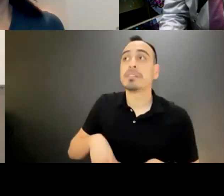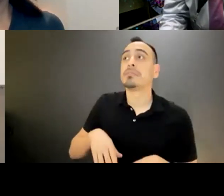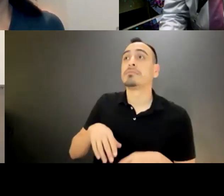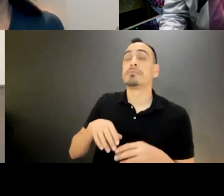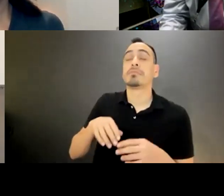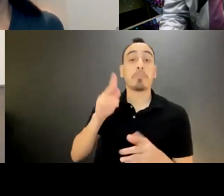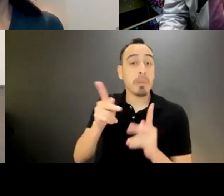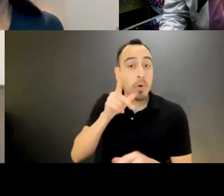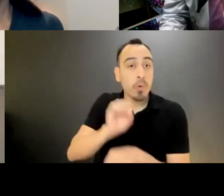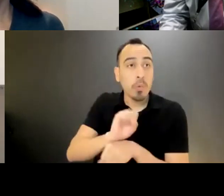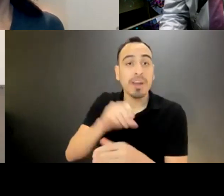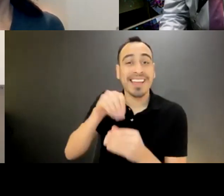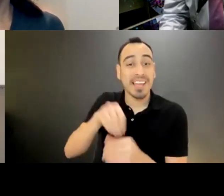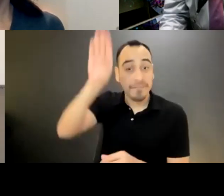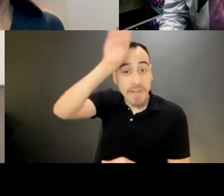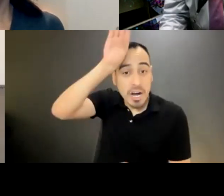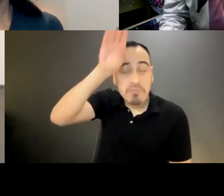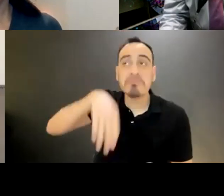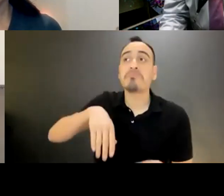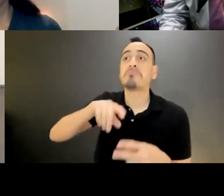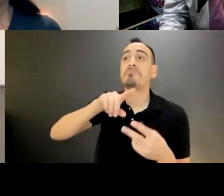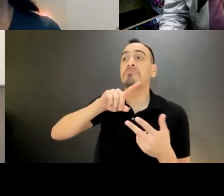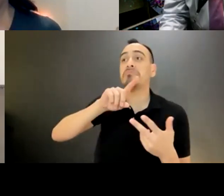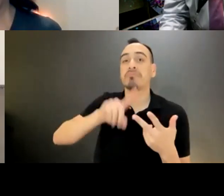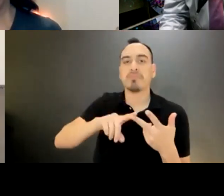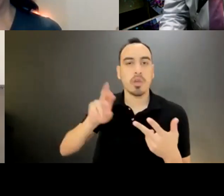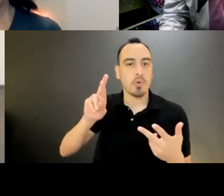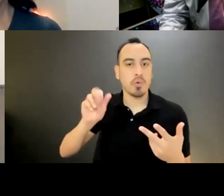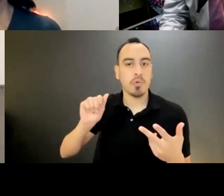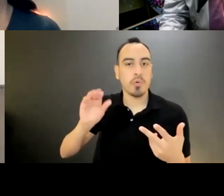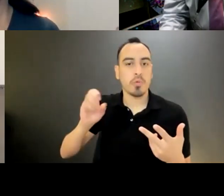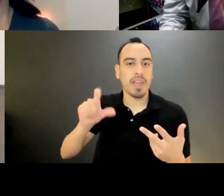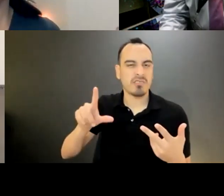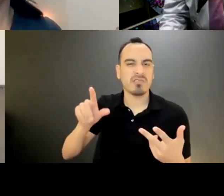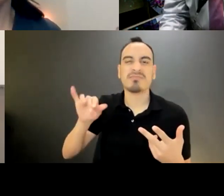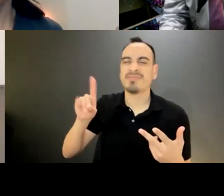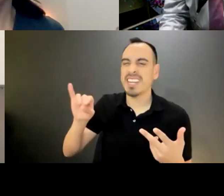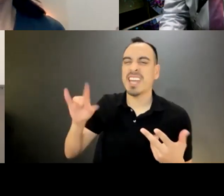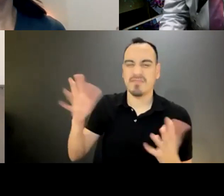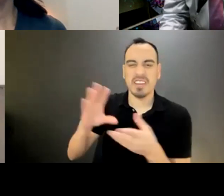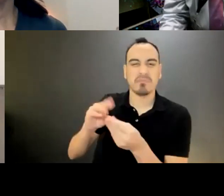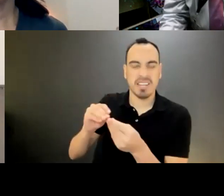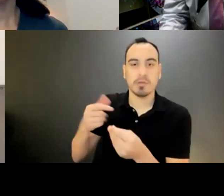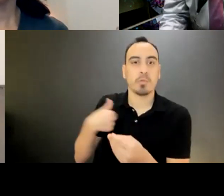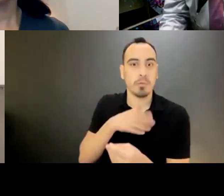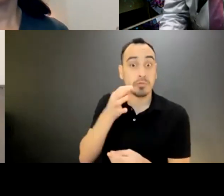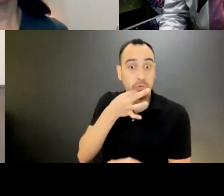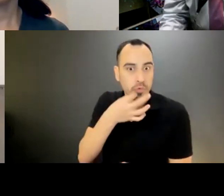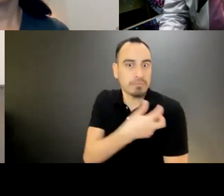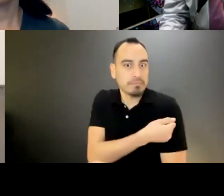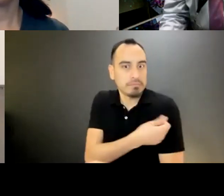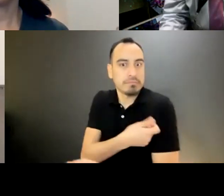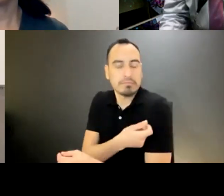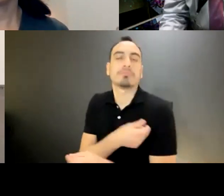service. And as Rachel mentioned, soon we are going to start with first responders. But